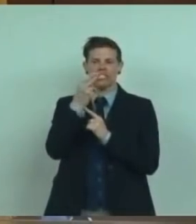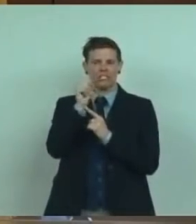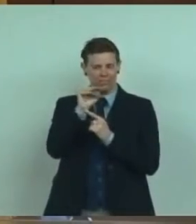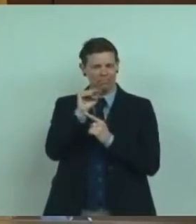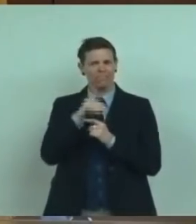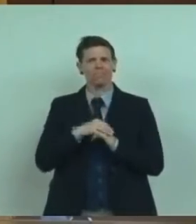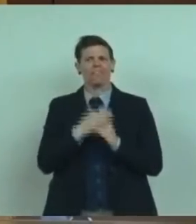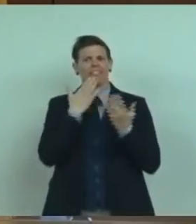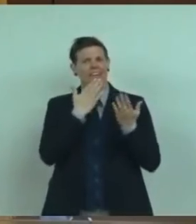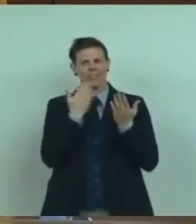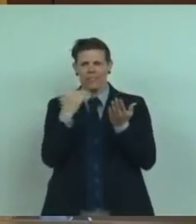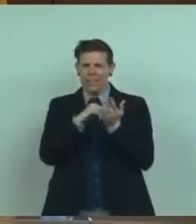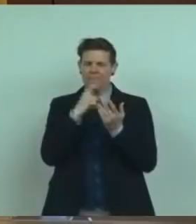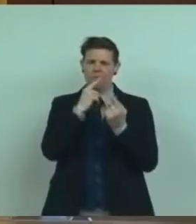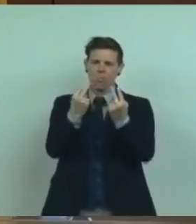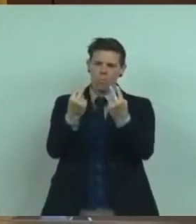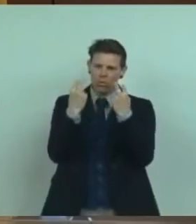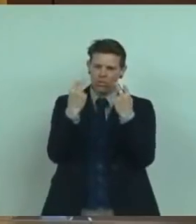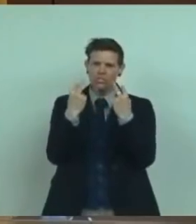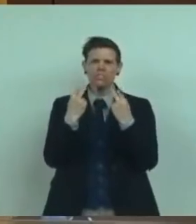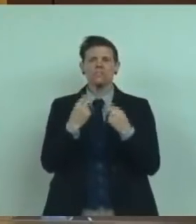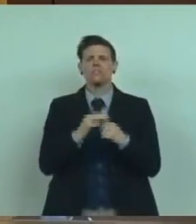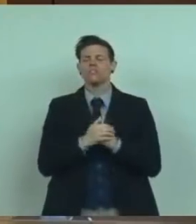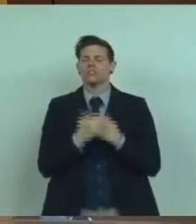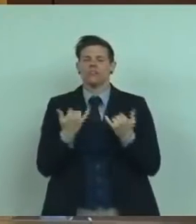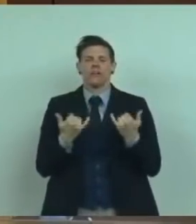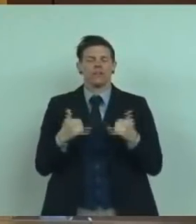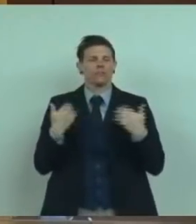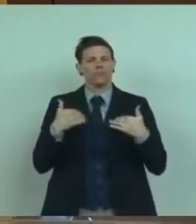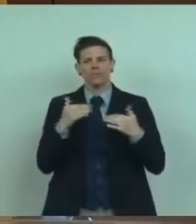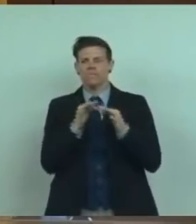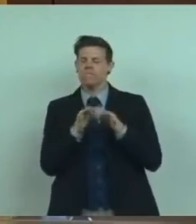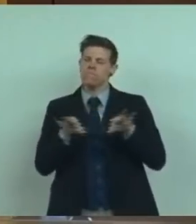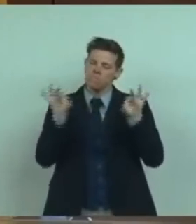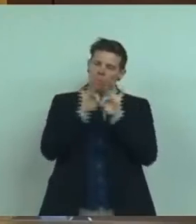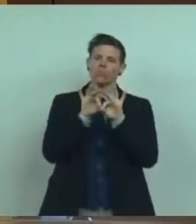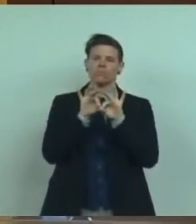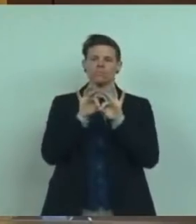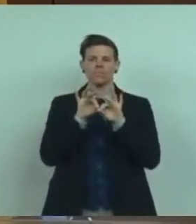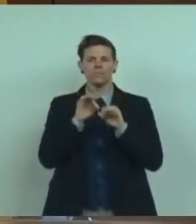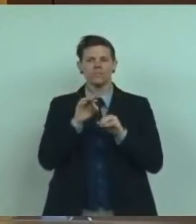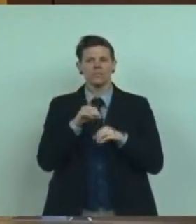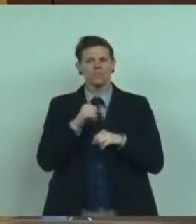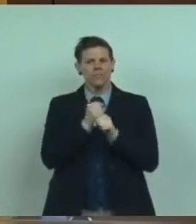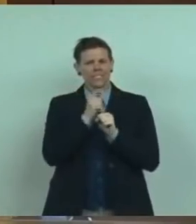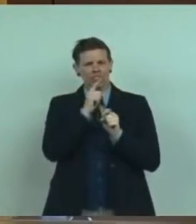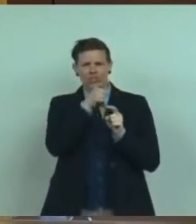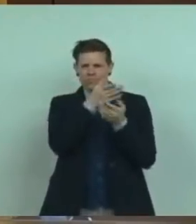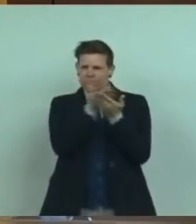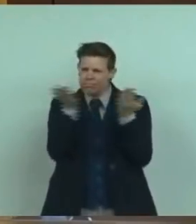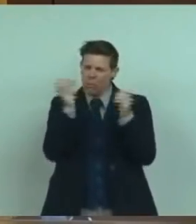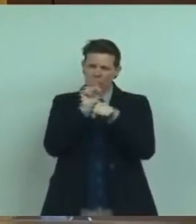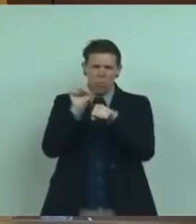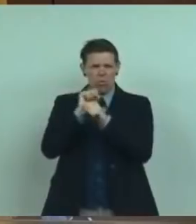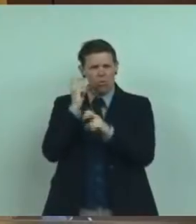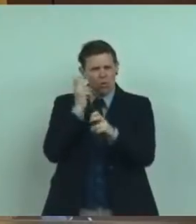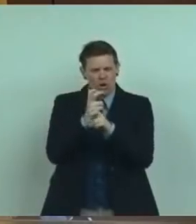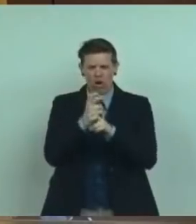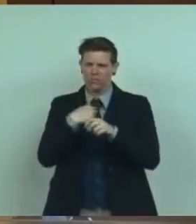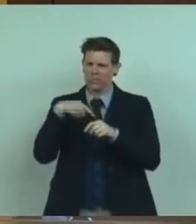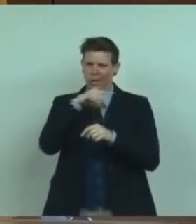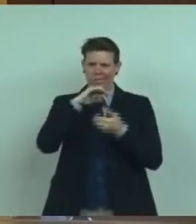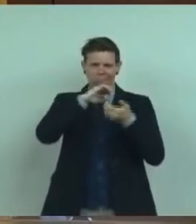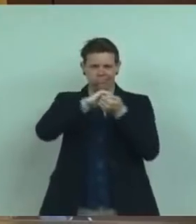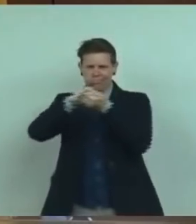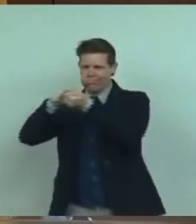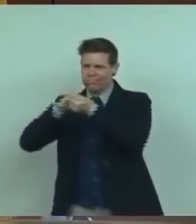think they're vitally important to make sure that we're all working as hard as we can together to protect New Mexico and